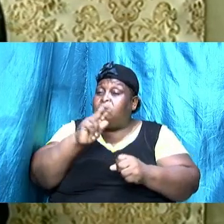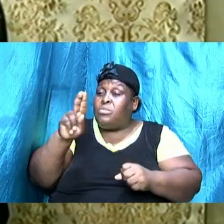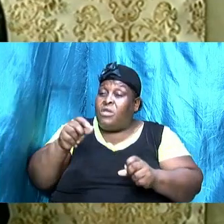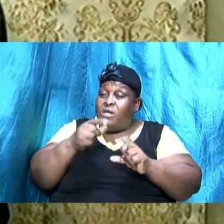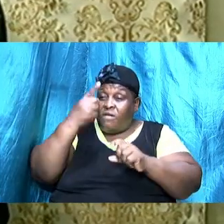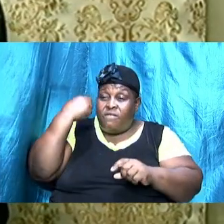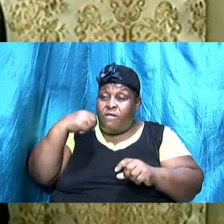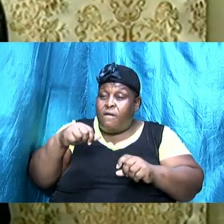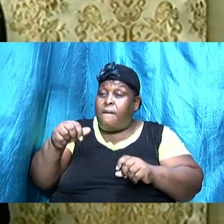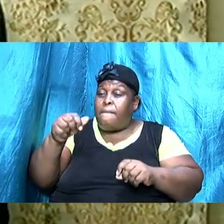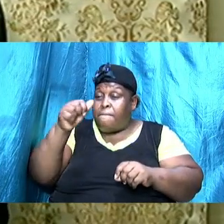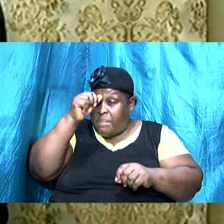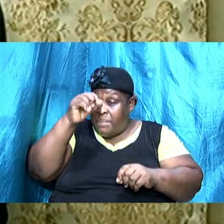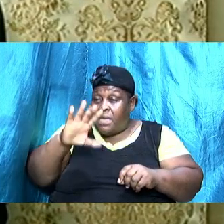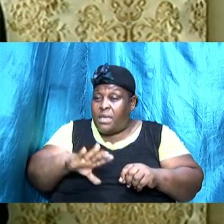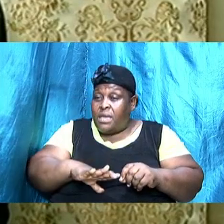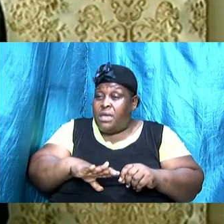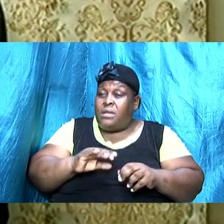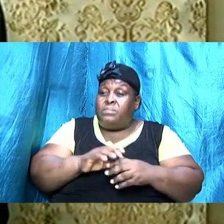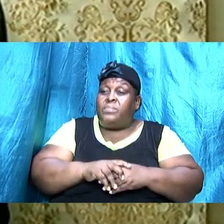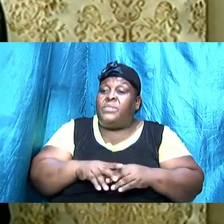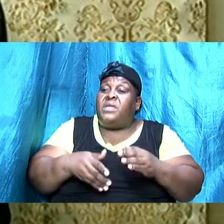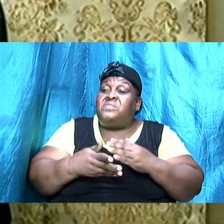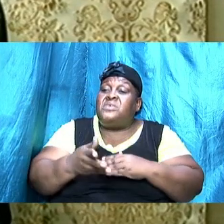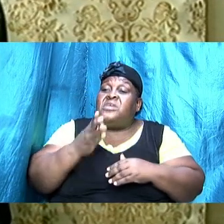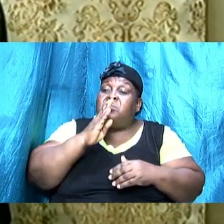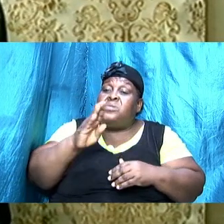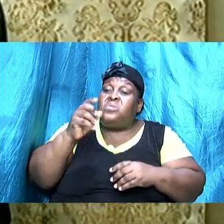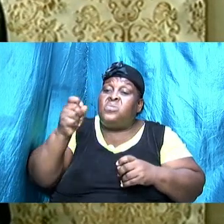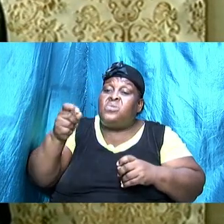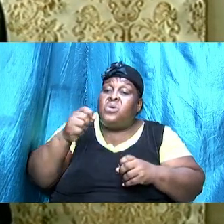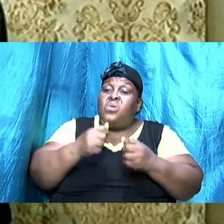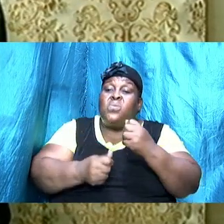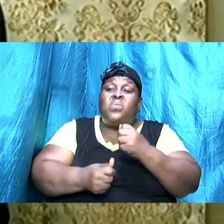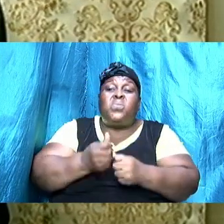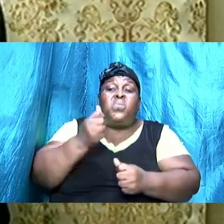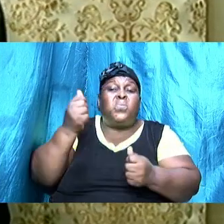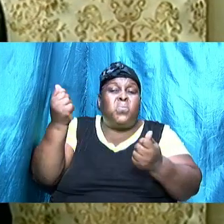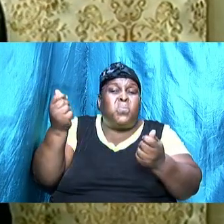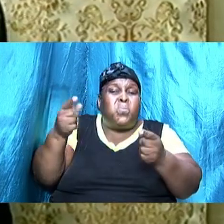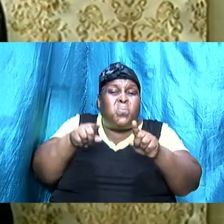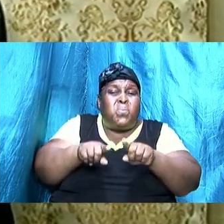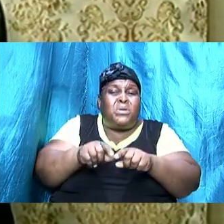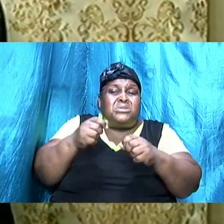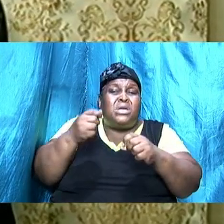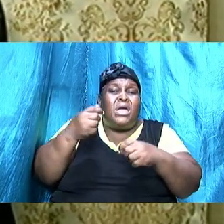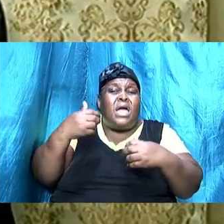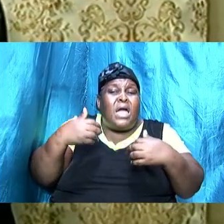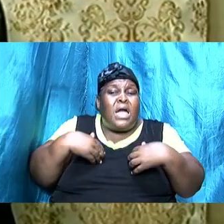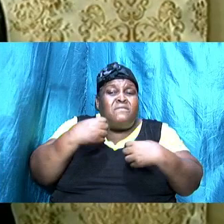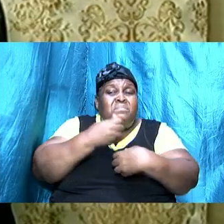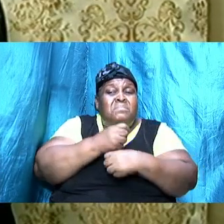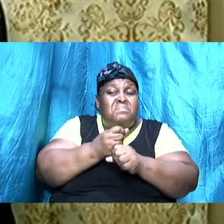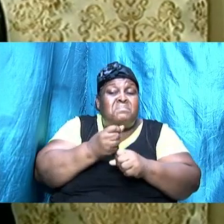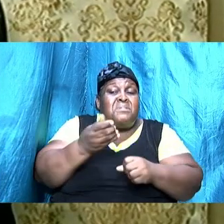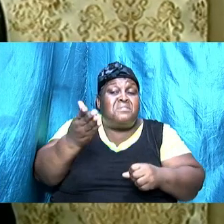But here in the third part of Jesus' statement, and there be eunuchs which have made themselves